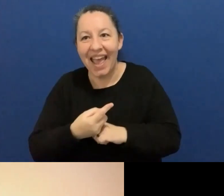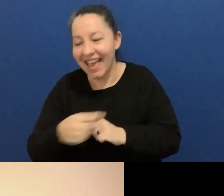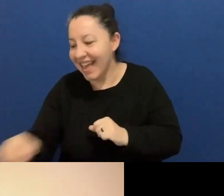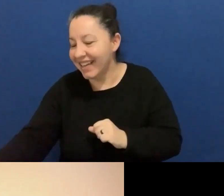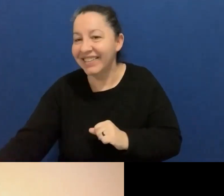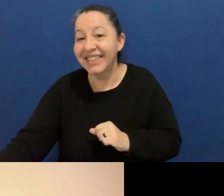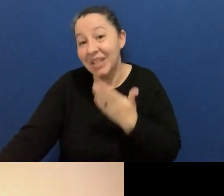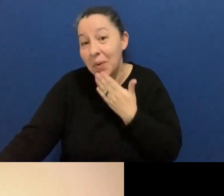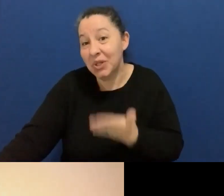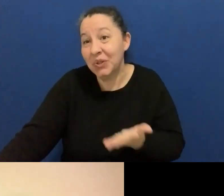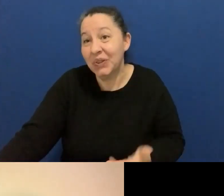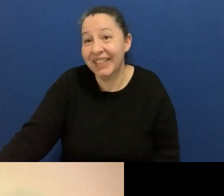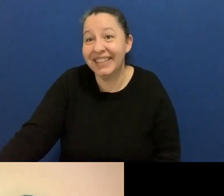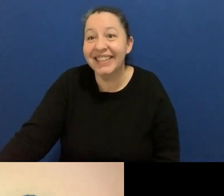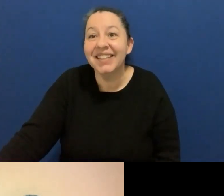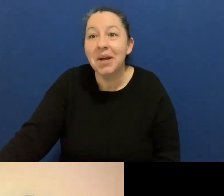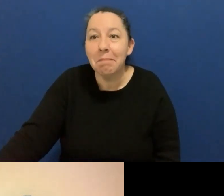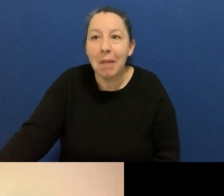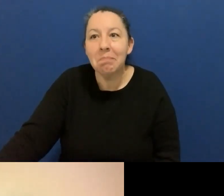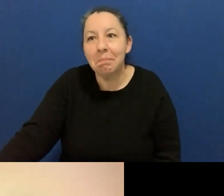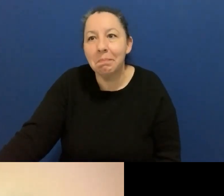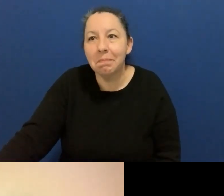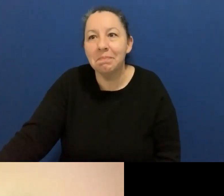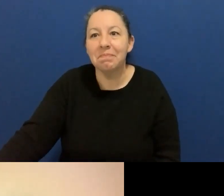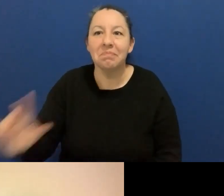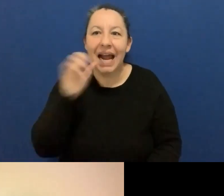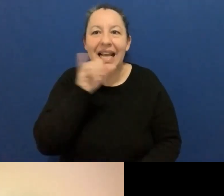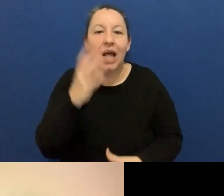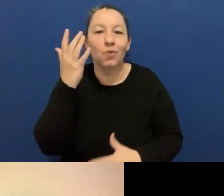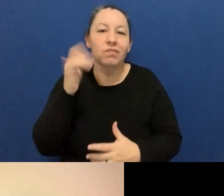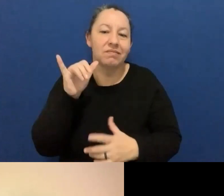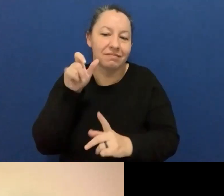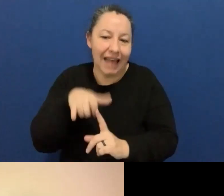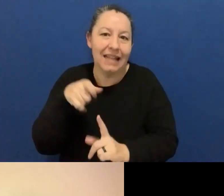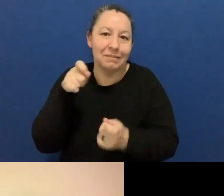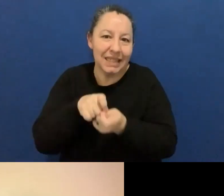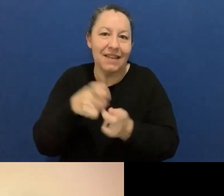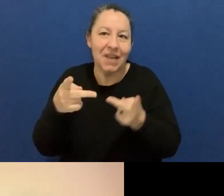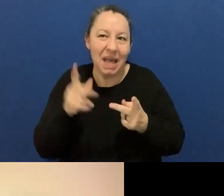good. But I guess that's why that particular space, but it's a very cool place that